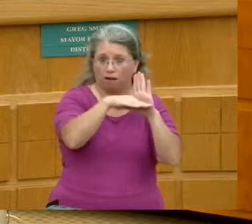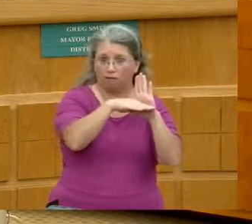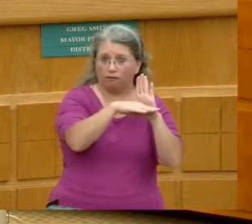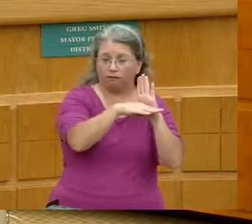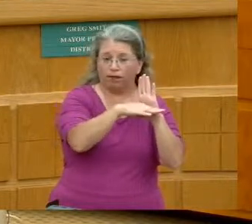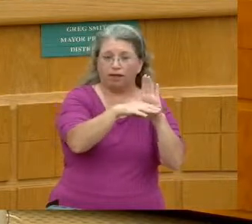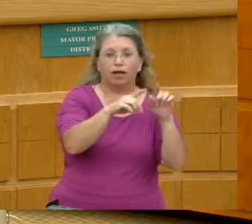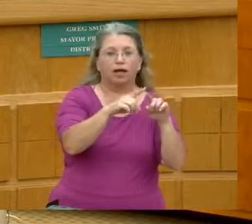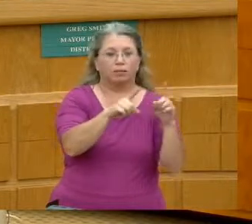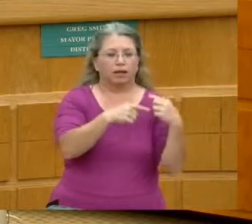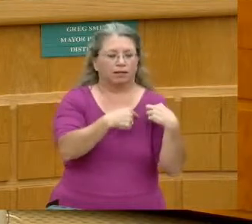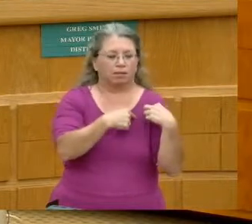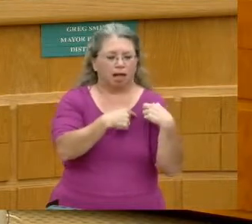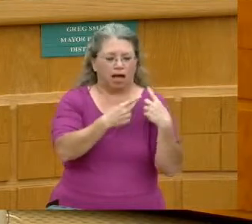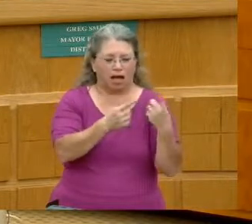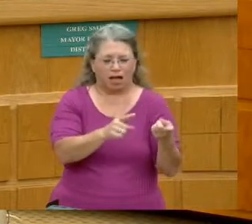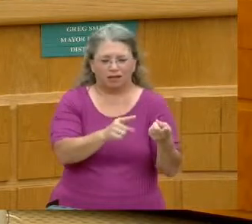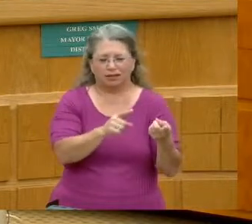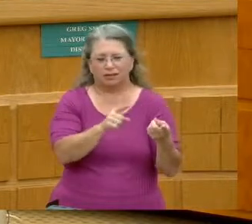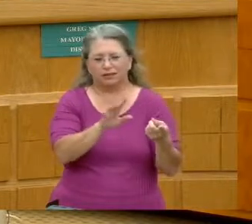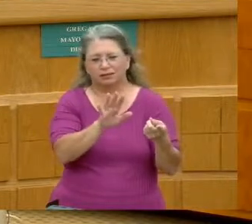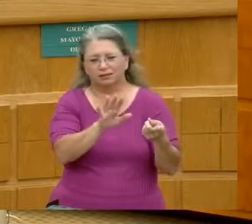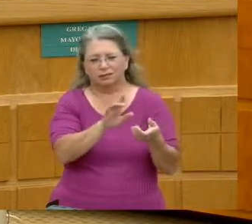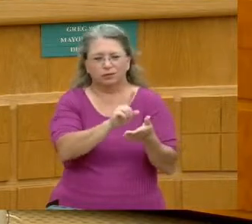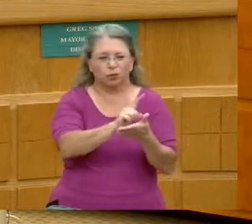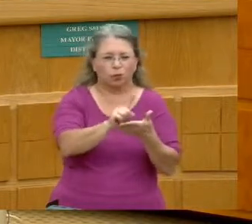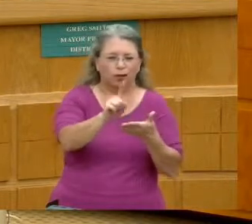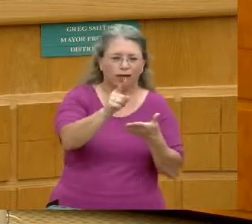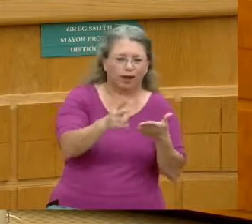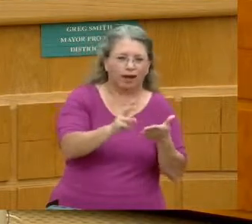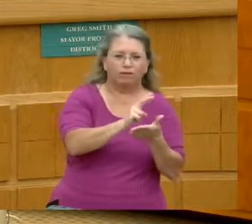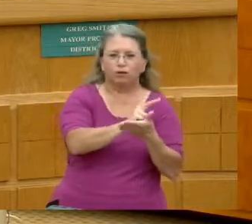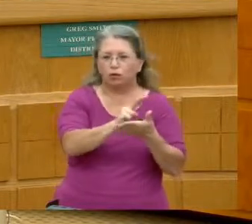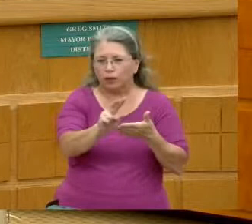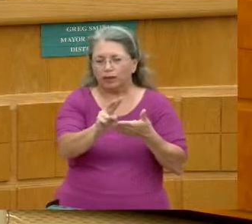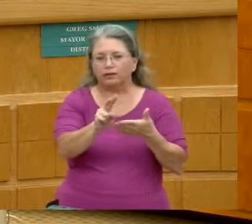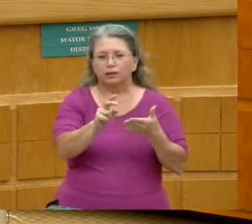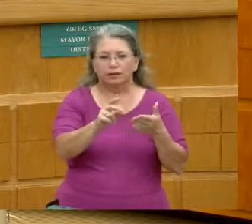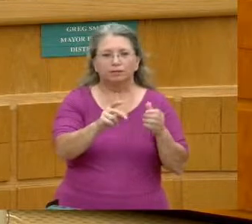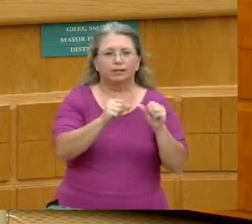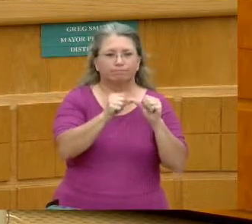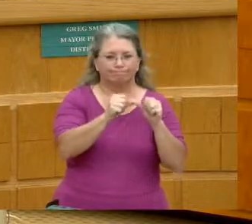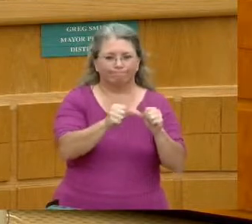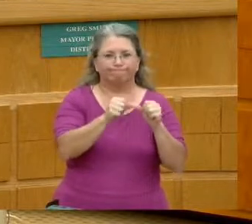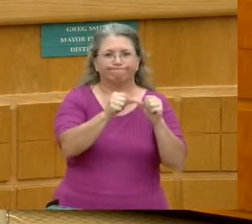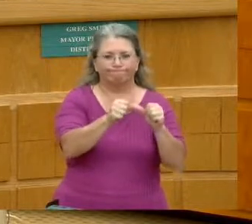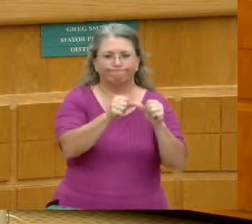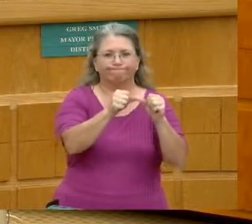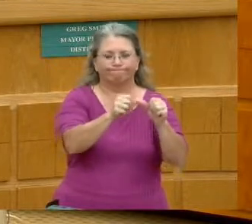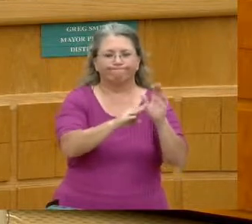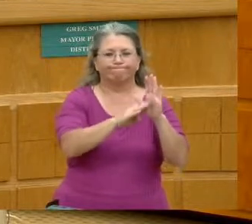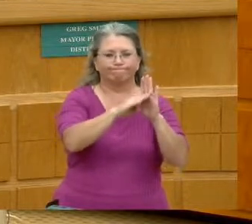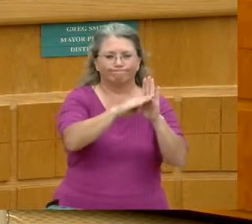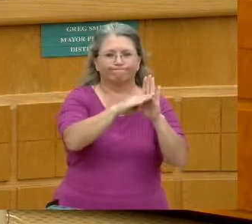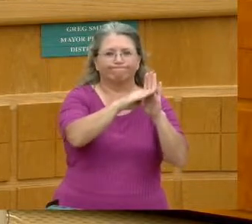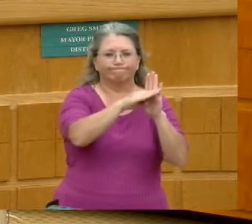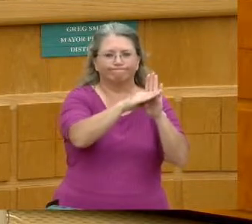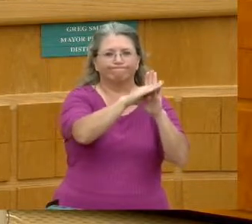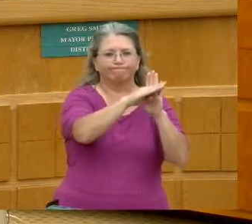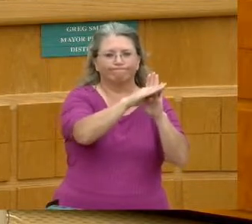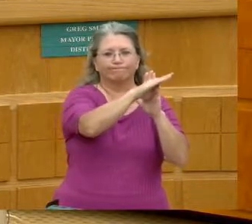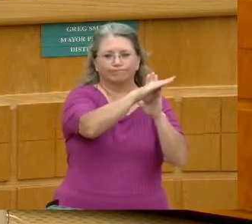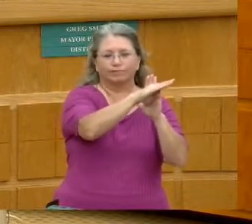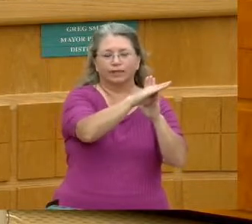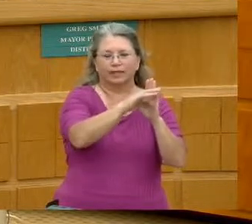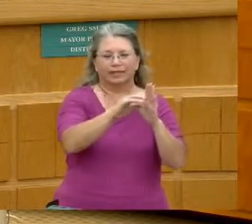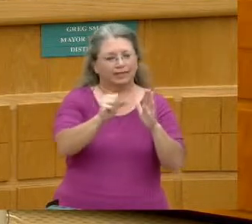past about 2 weeks, week and a half, there's been a consistent uptick in the accumulation of new cases, and so that's what